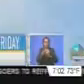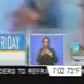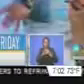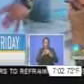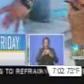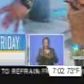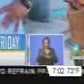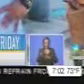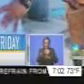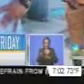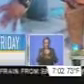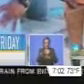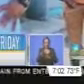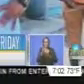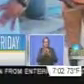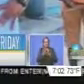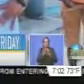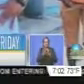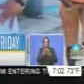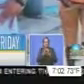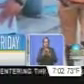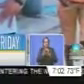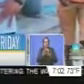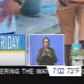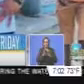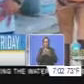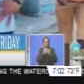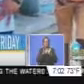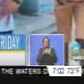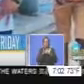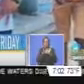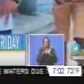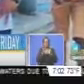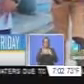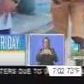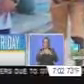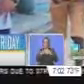intends to upgrade the stadium into a state-of-the-art facility. Now, tomorrow